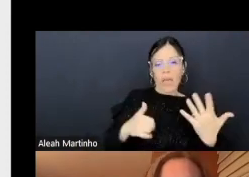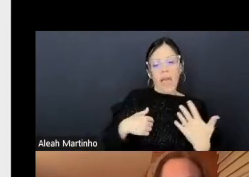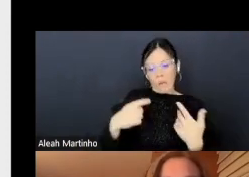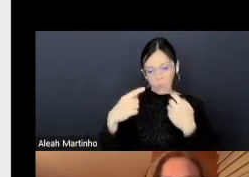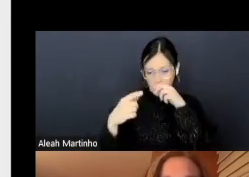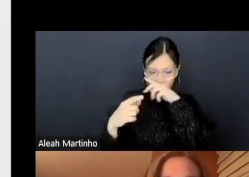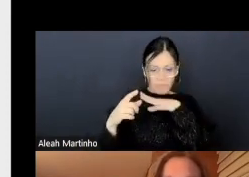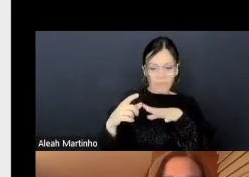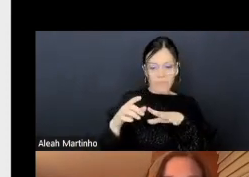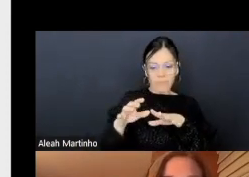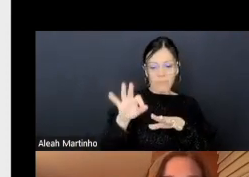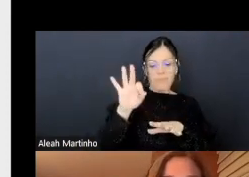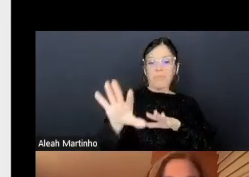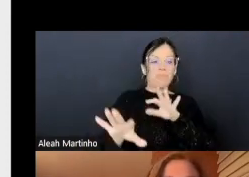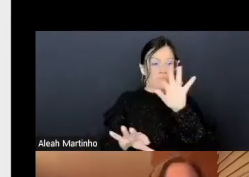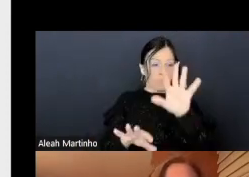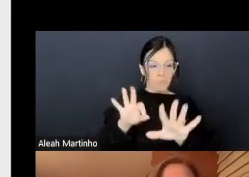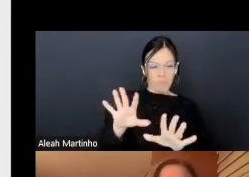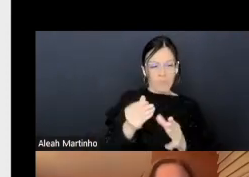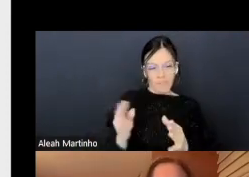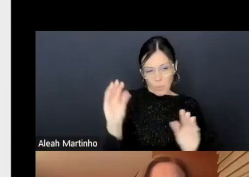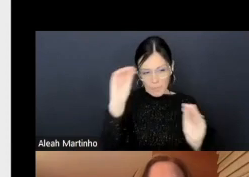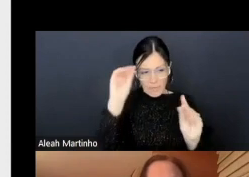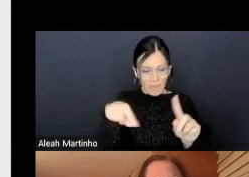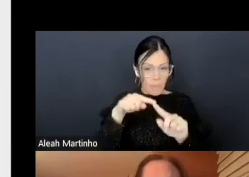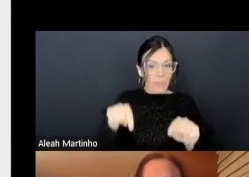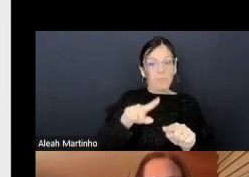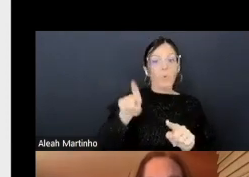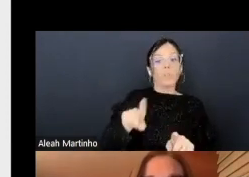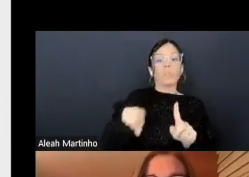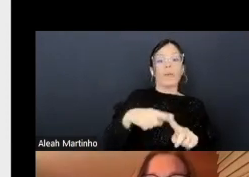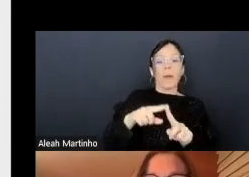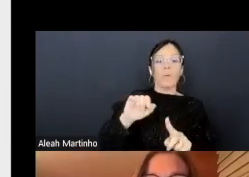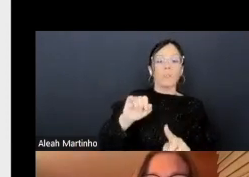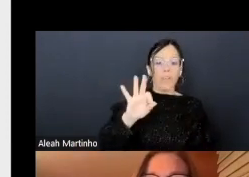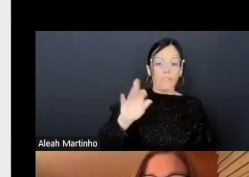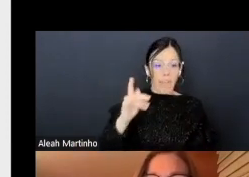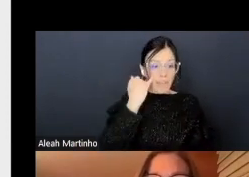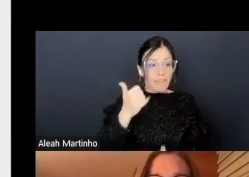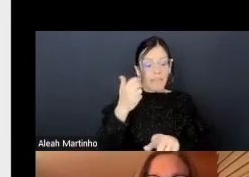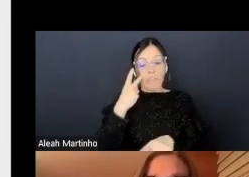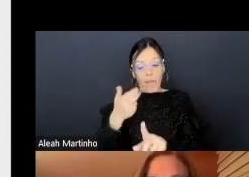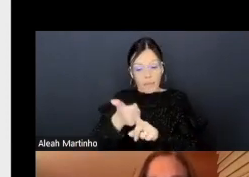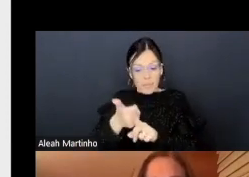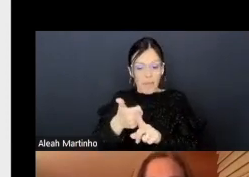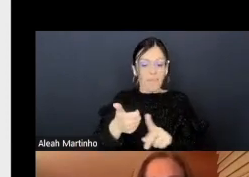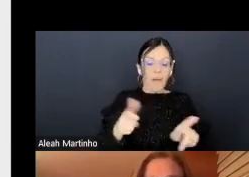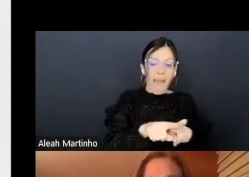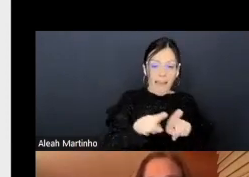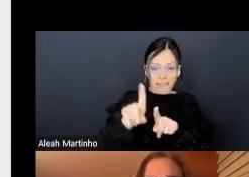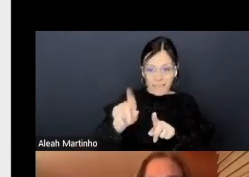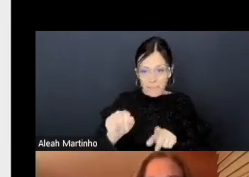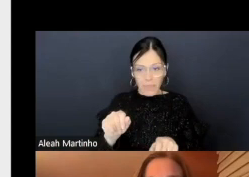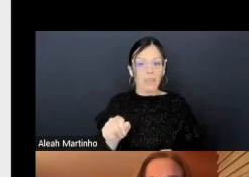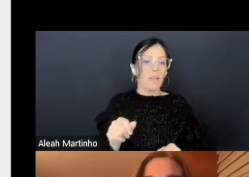on each of these questions the question about if jfk saw himself as disabled why and why not i